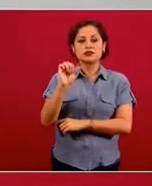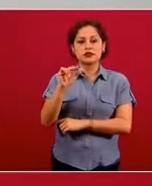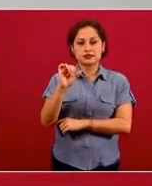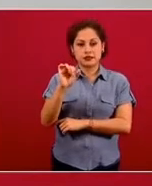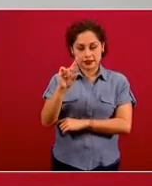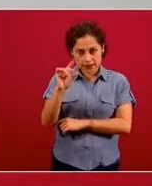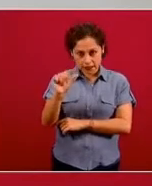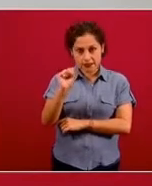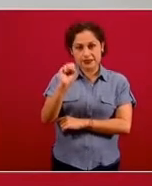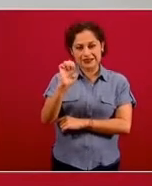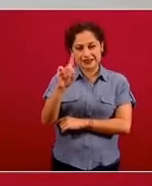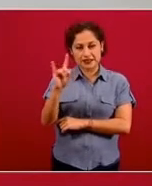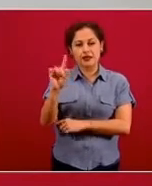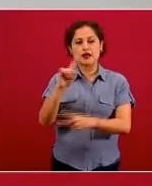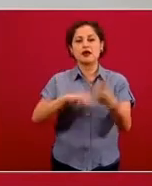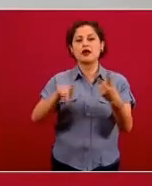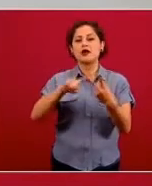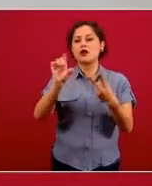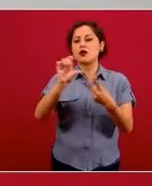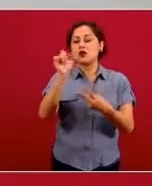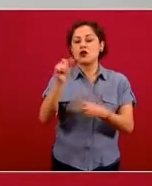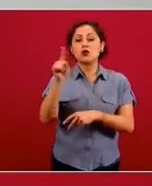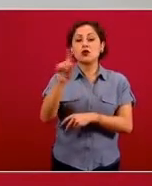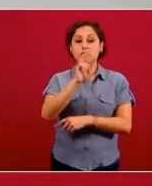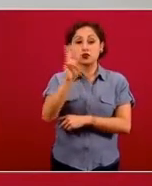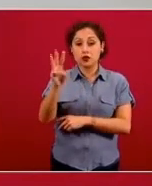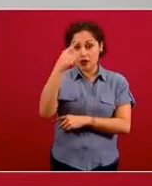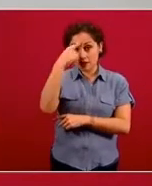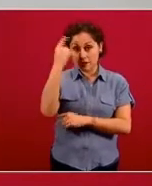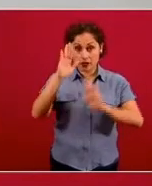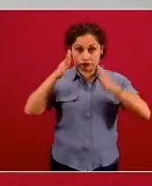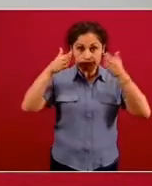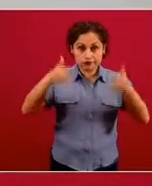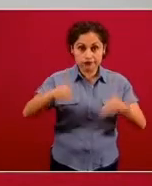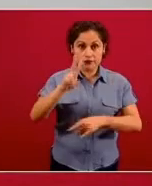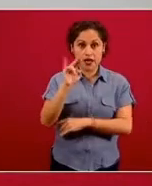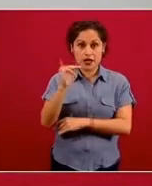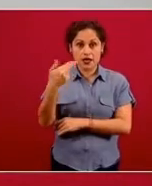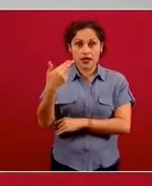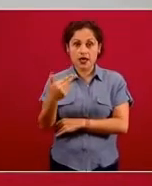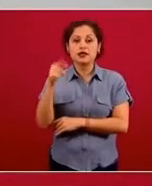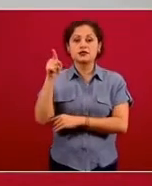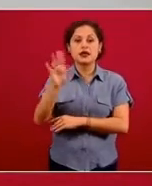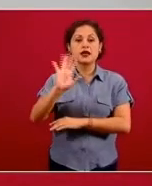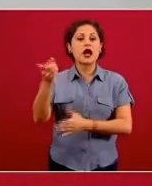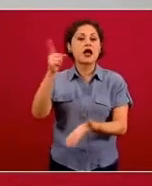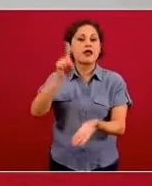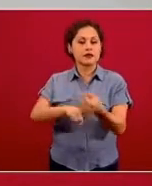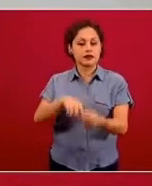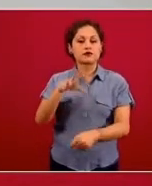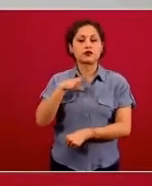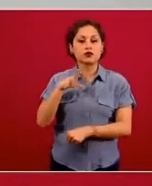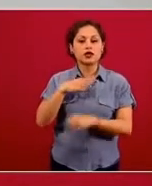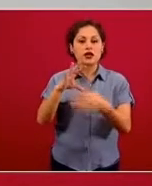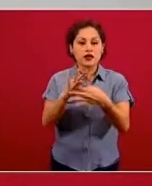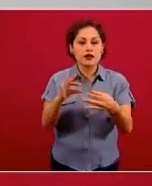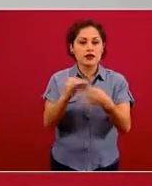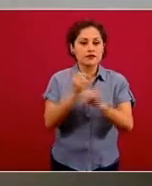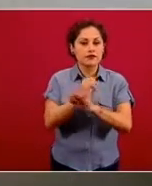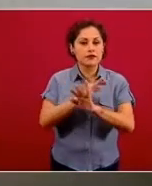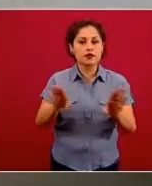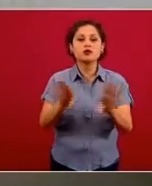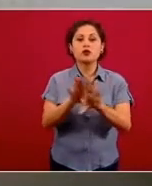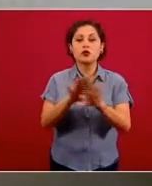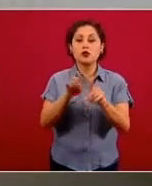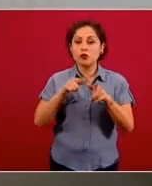Since over a month ago, we've had a page with specific guidelines and recommendations for people who live